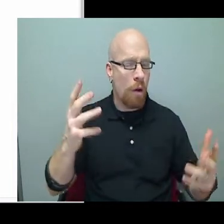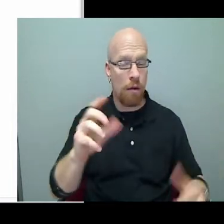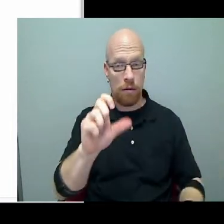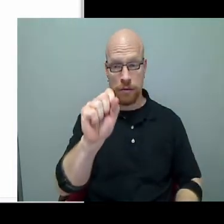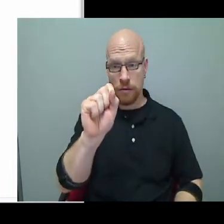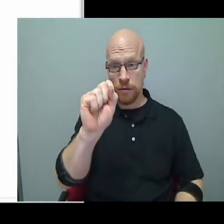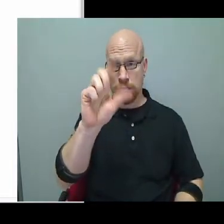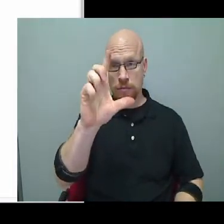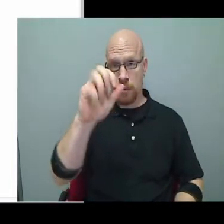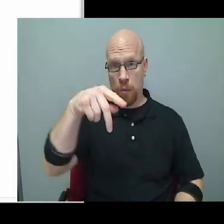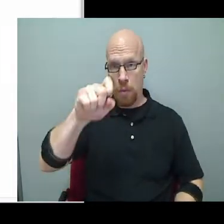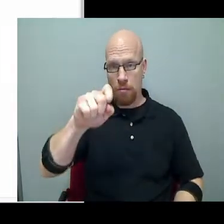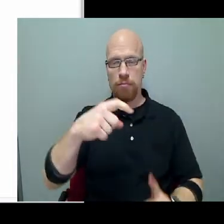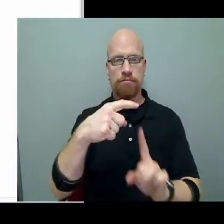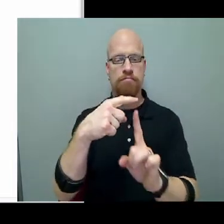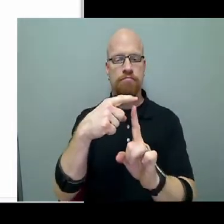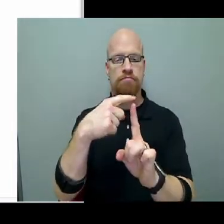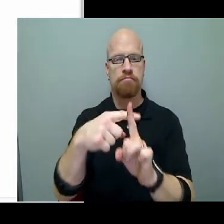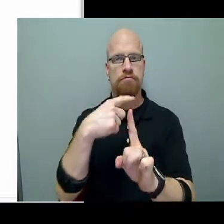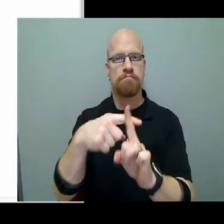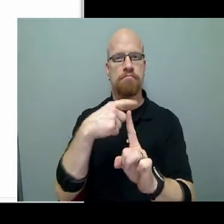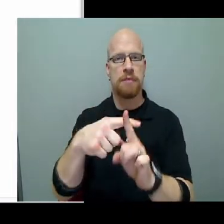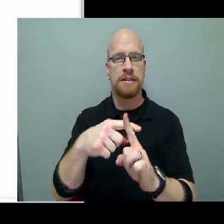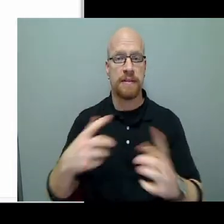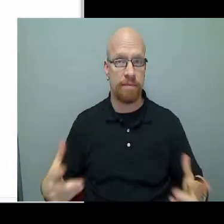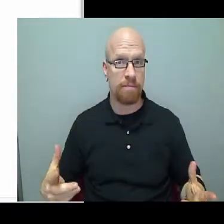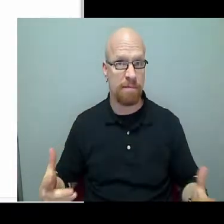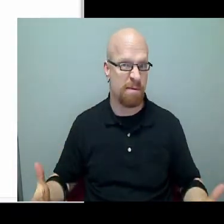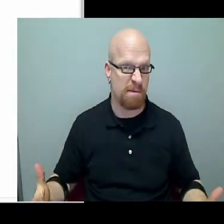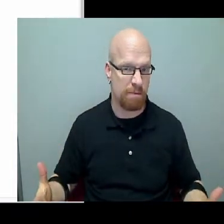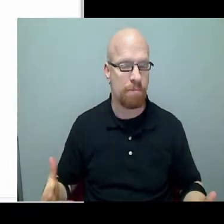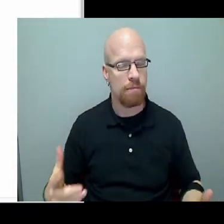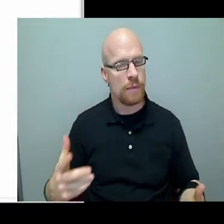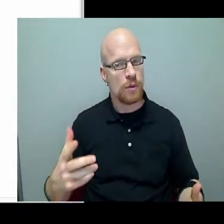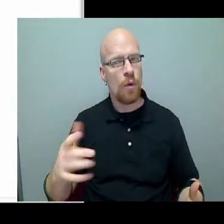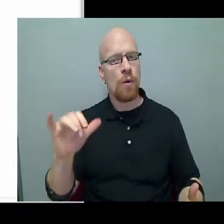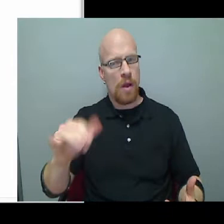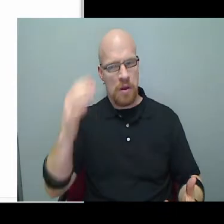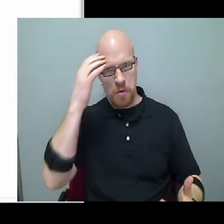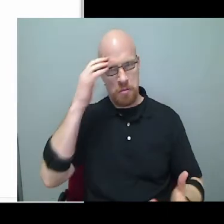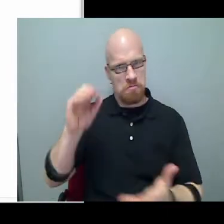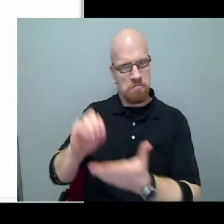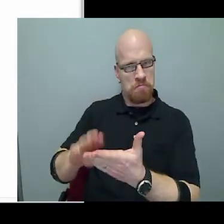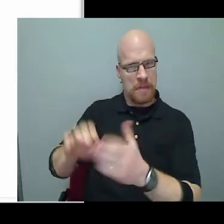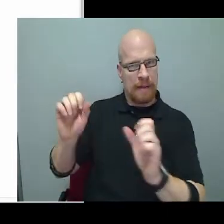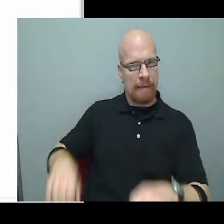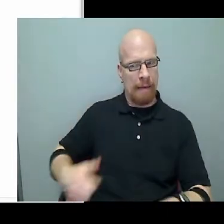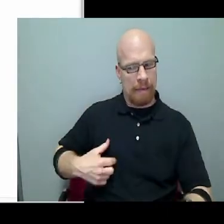Before I proceed, I can look at my graph and know that my slope should be positive.